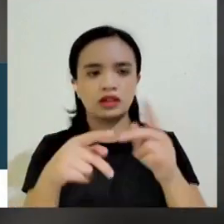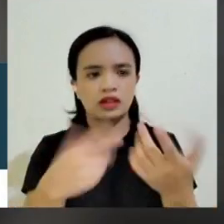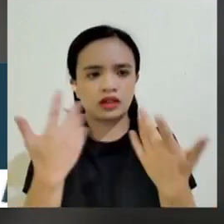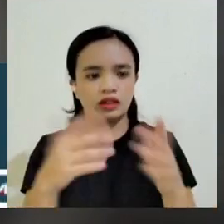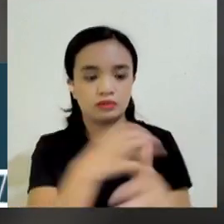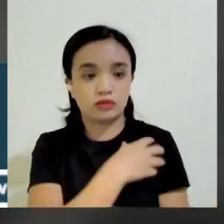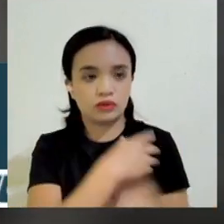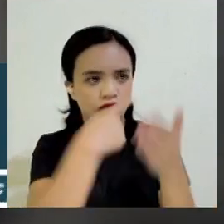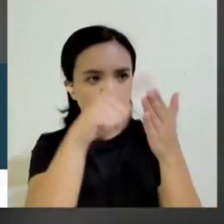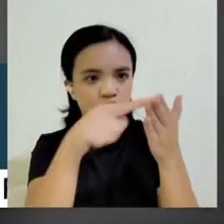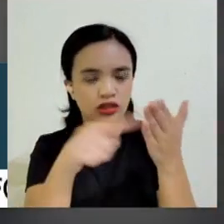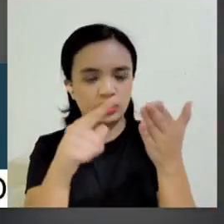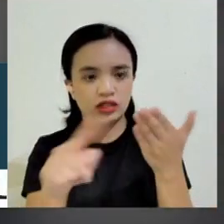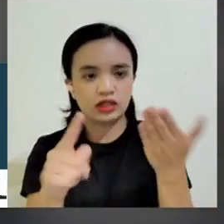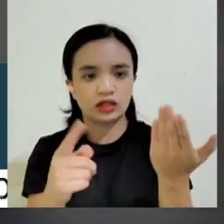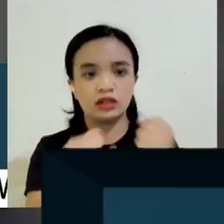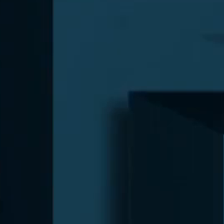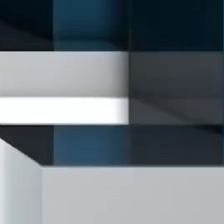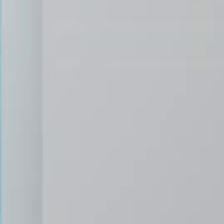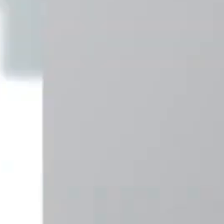the janitress's residence.